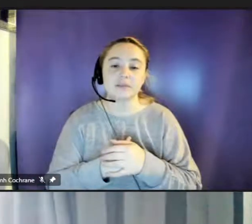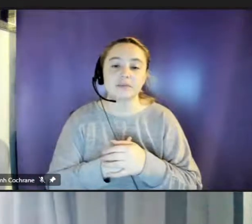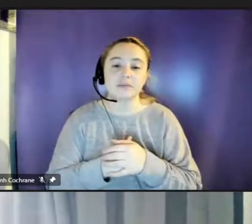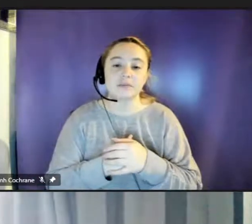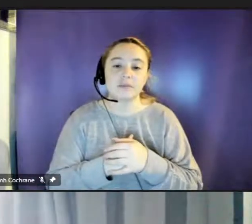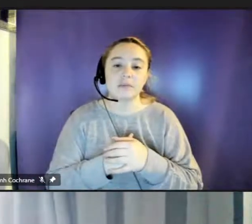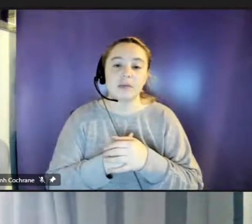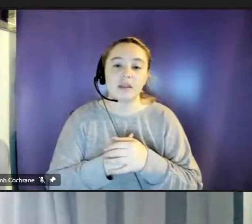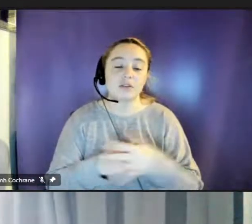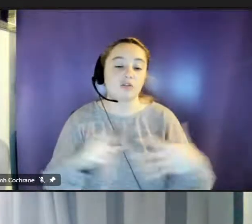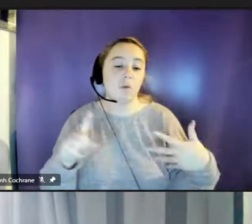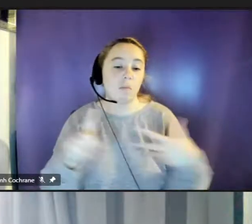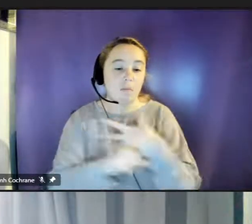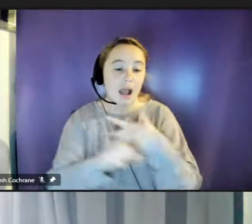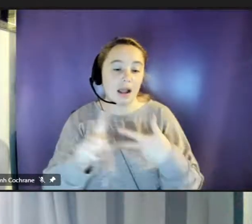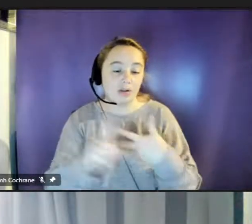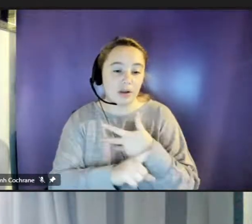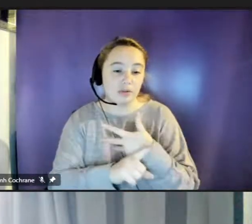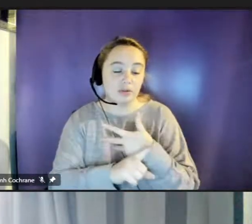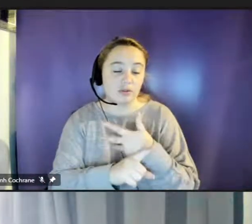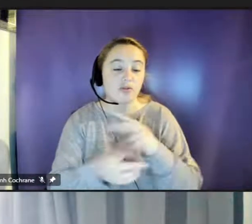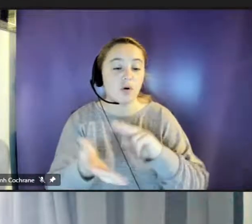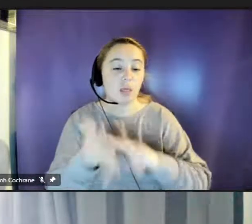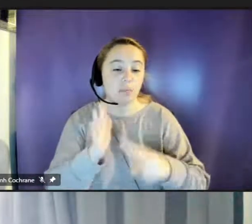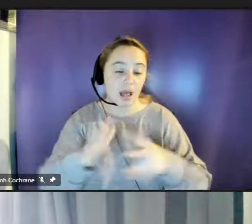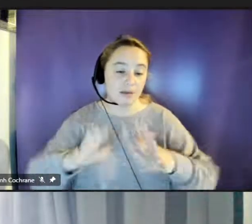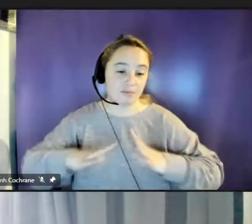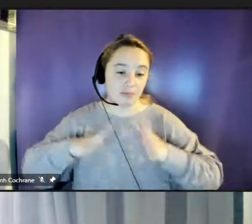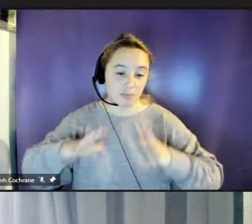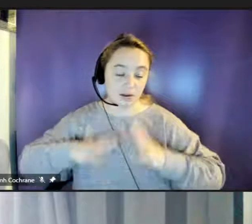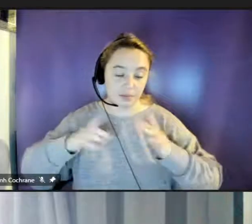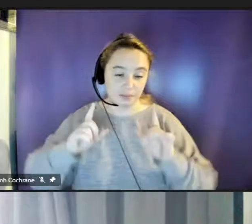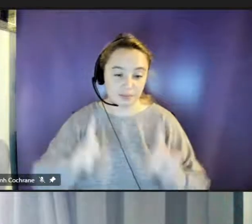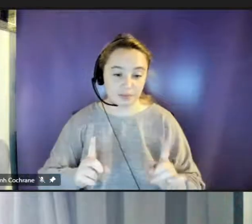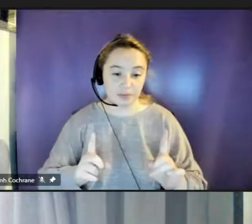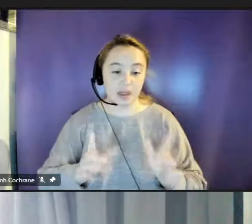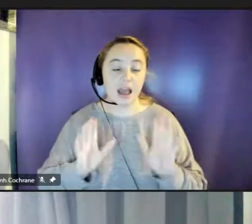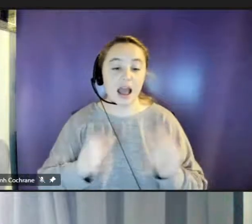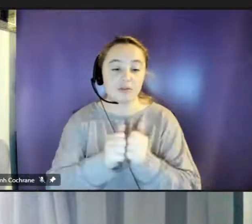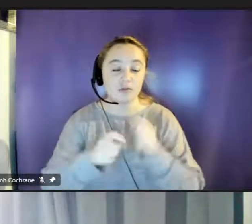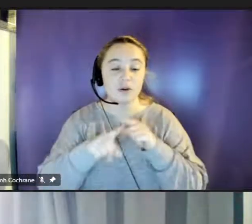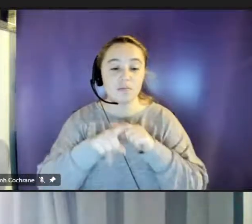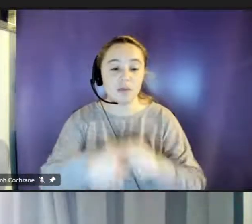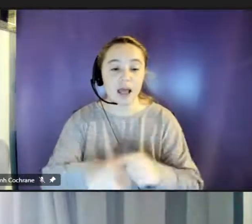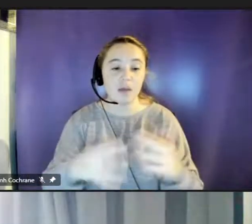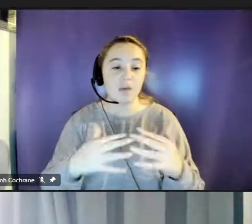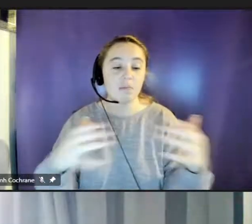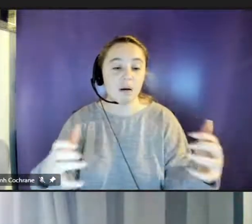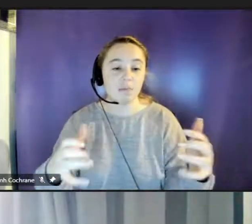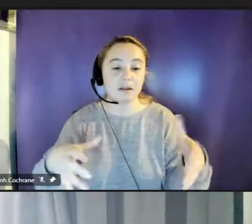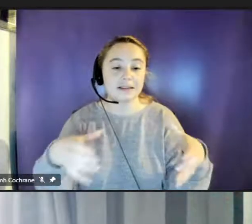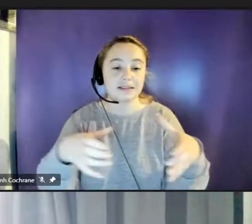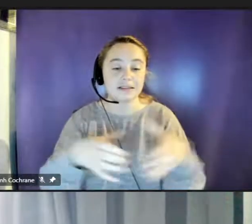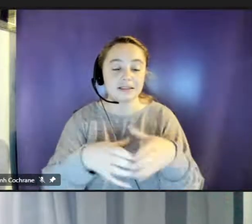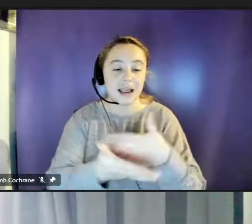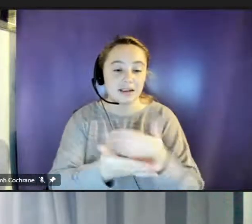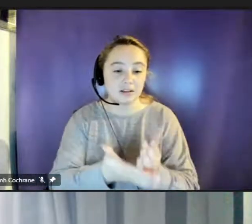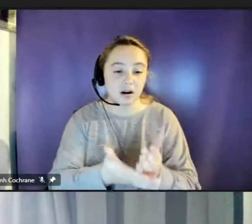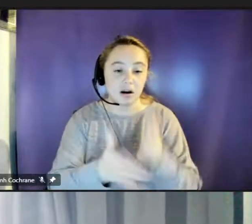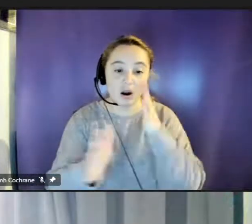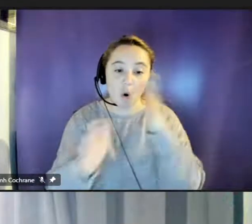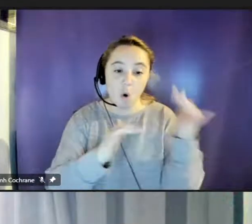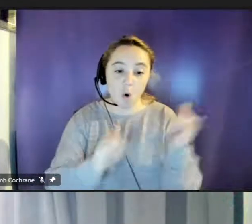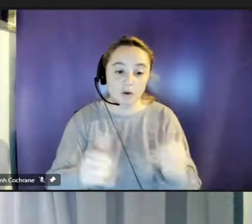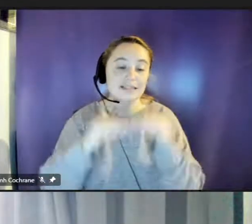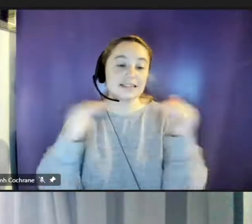terms of the background in preparing the plan, we're required to comply with the public sector internal audit standards, and we have done